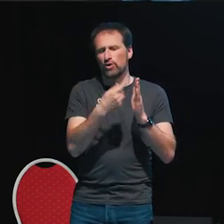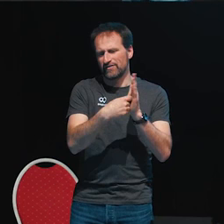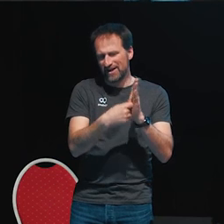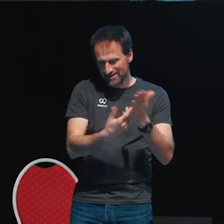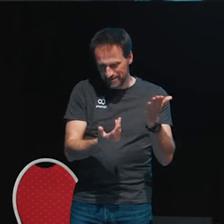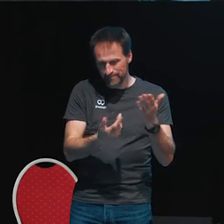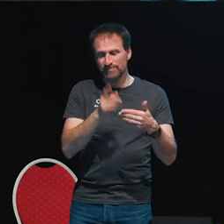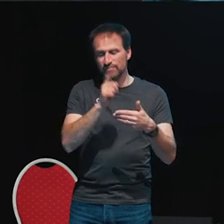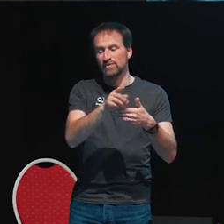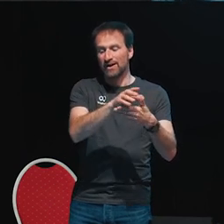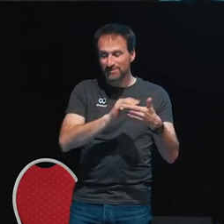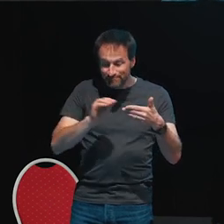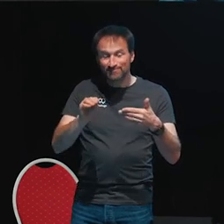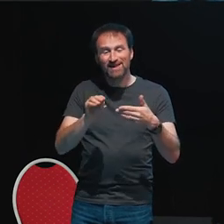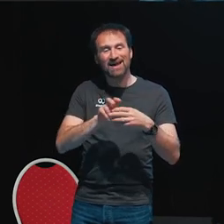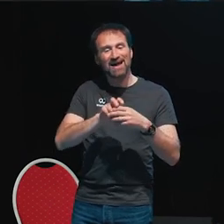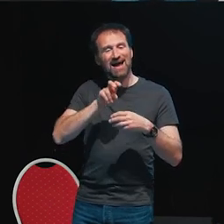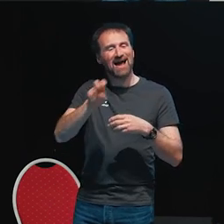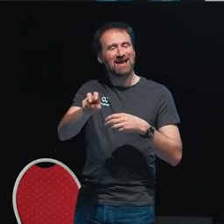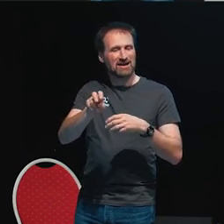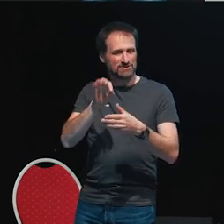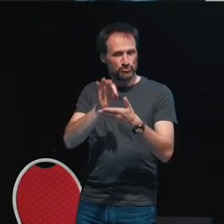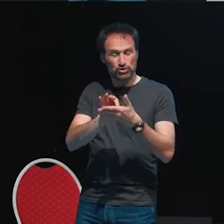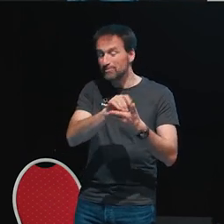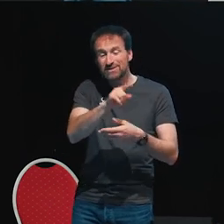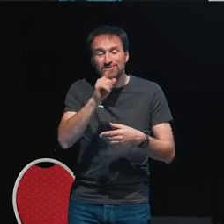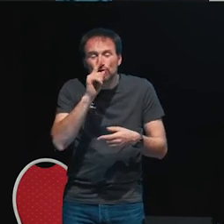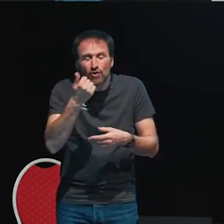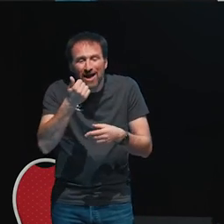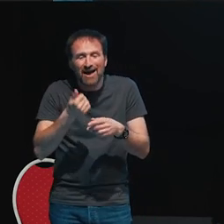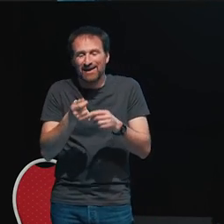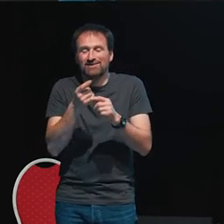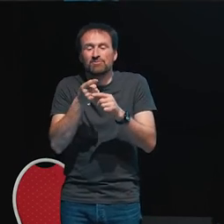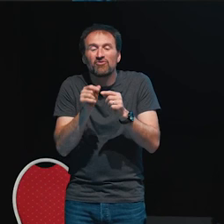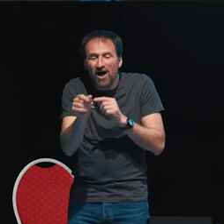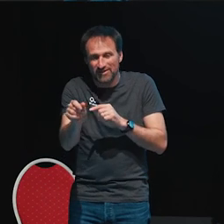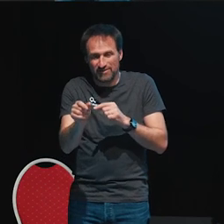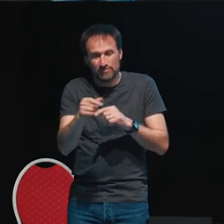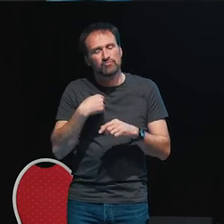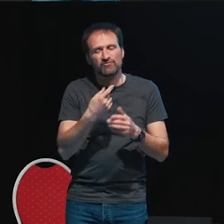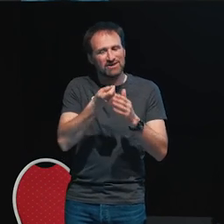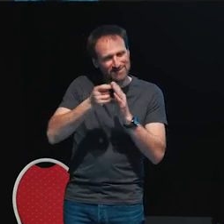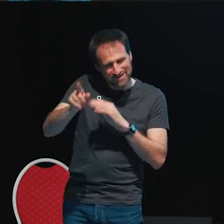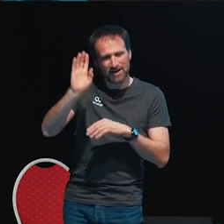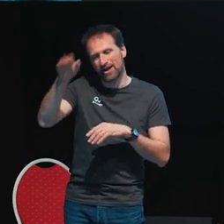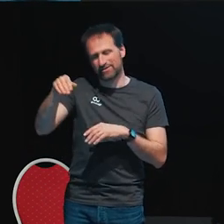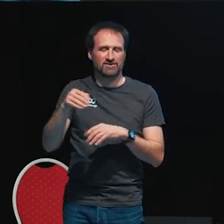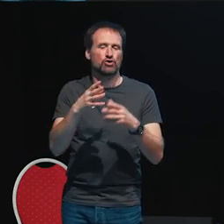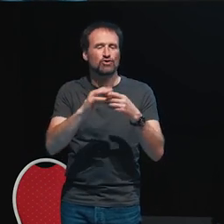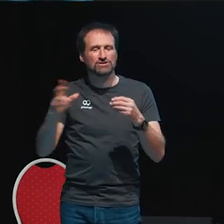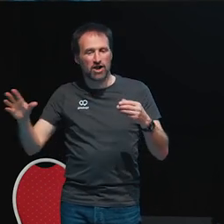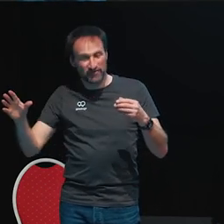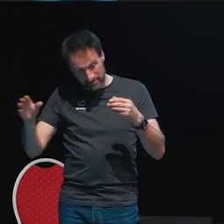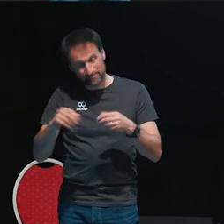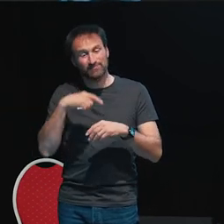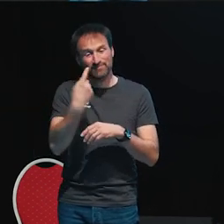But it's not a result, it's only a partial path, right? So we send it through the module factory to the resolver, we verify it exists, we